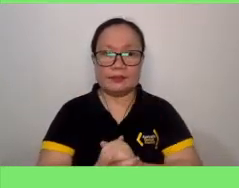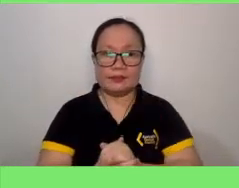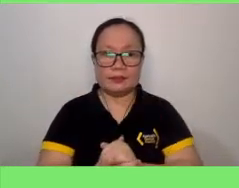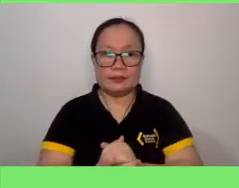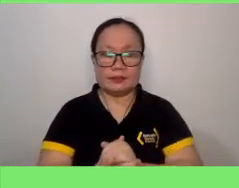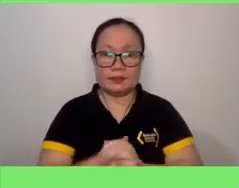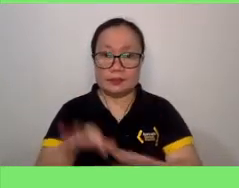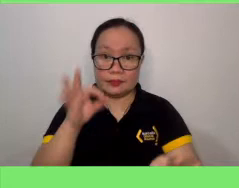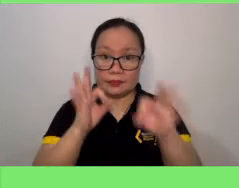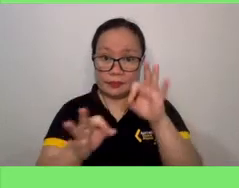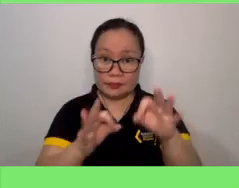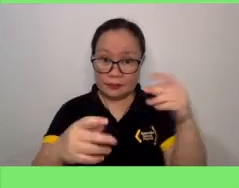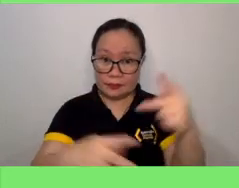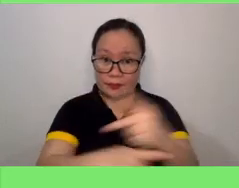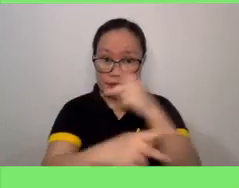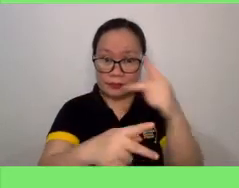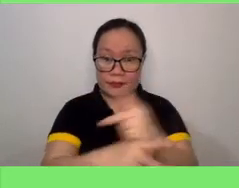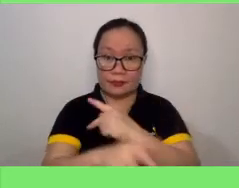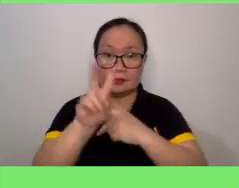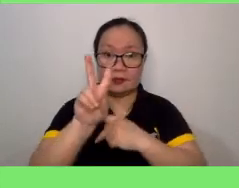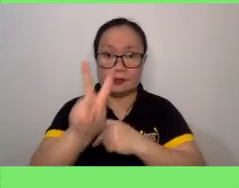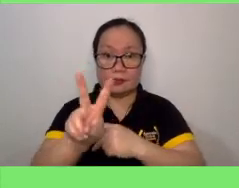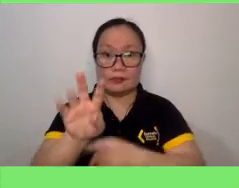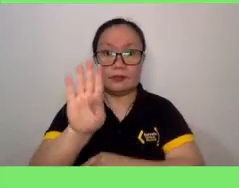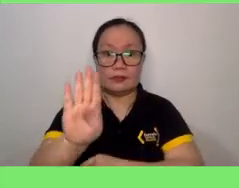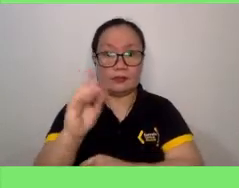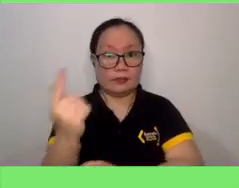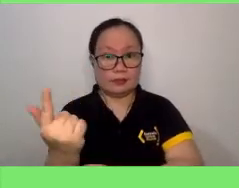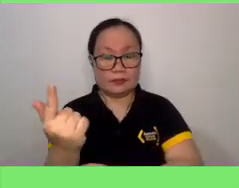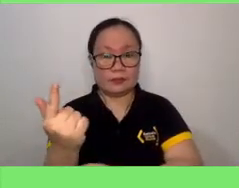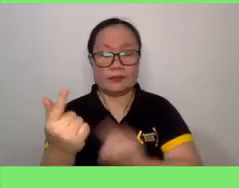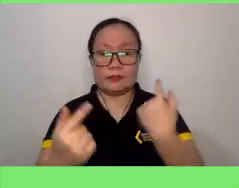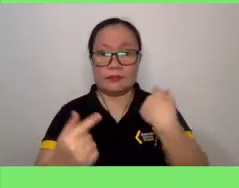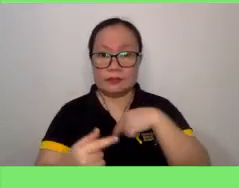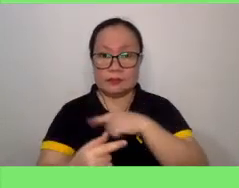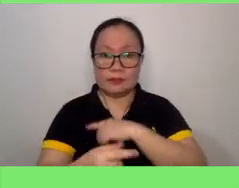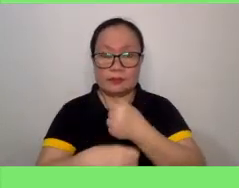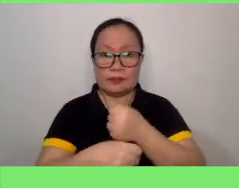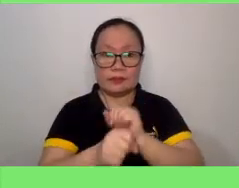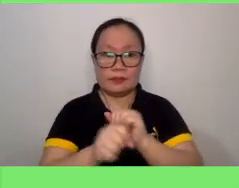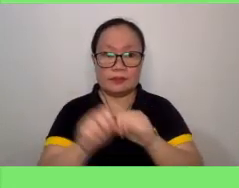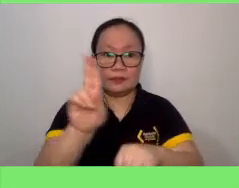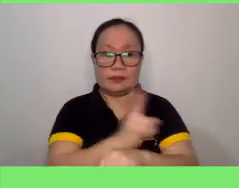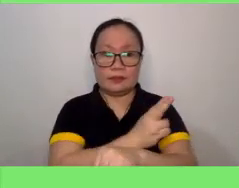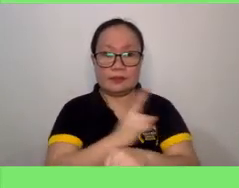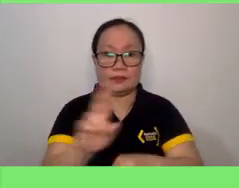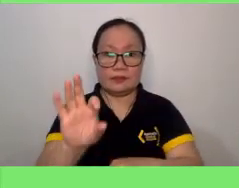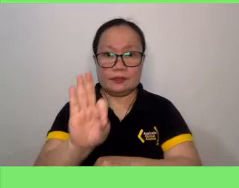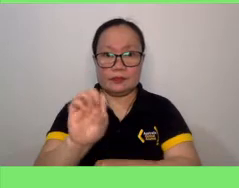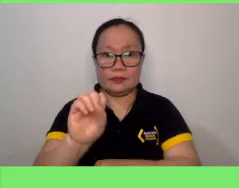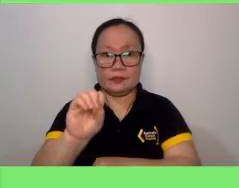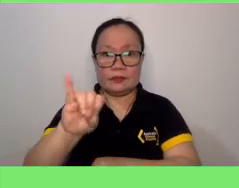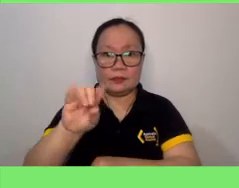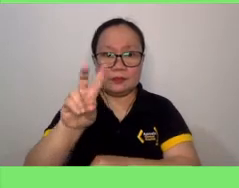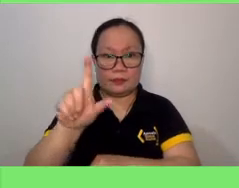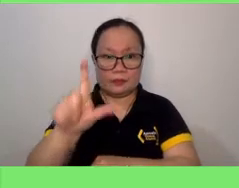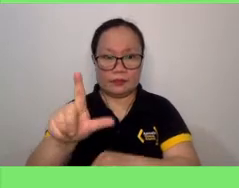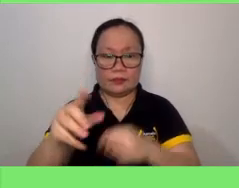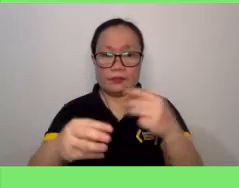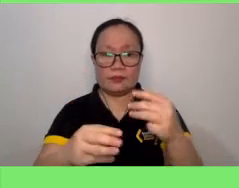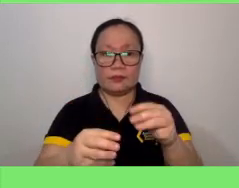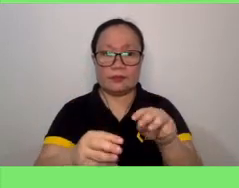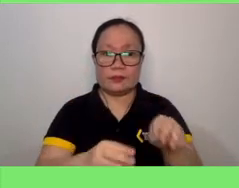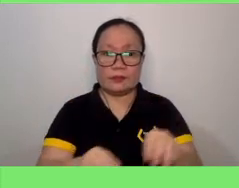so, kapag nagbu-multiply tayo ng dalawang binomials, of course, we can make use of the FOIL method or the distributive